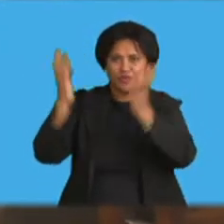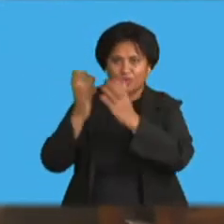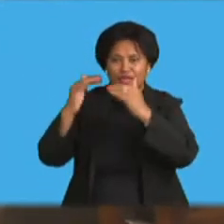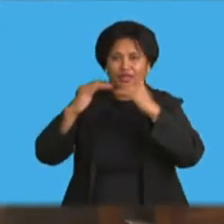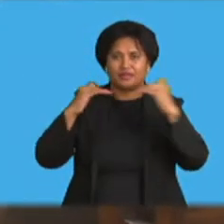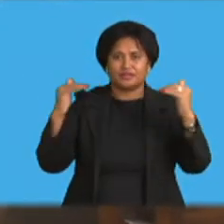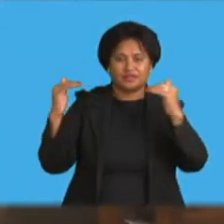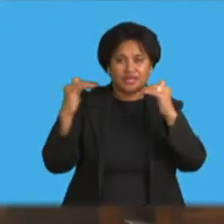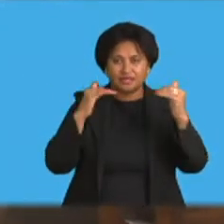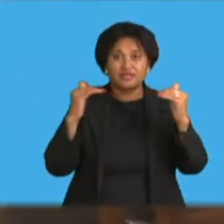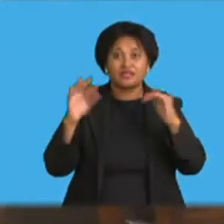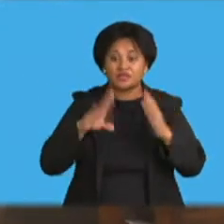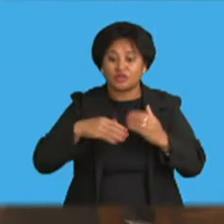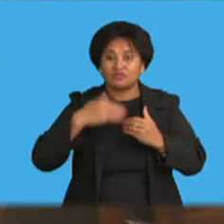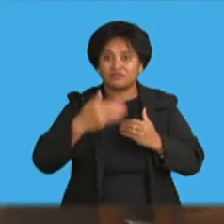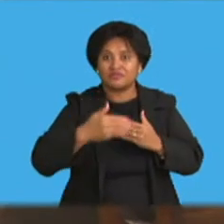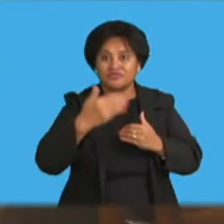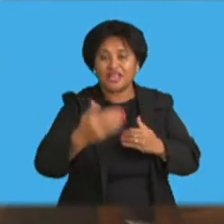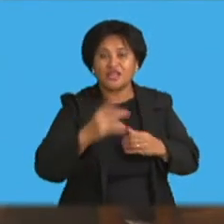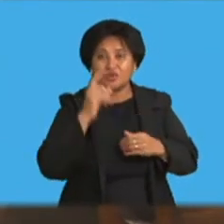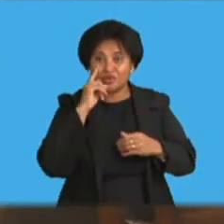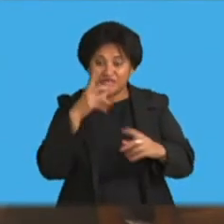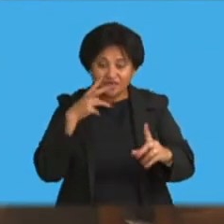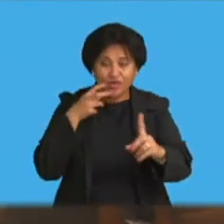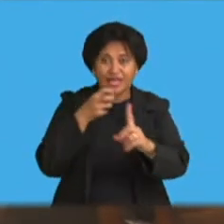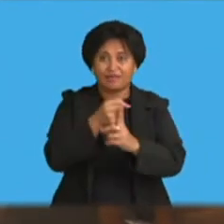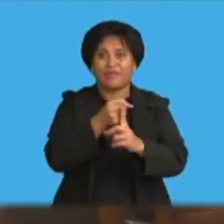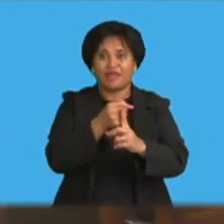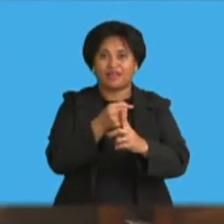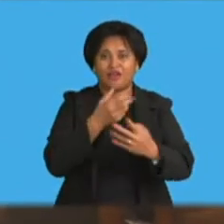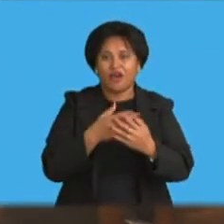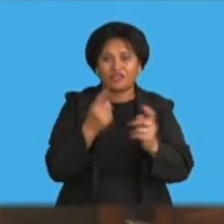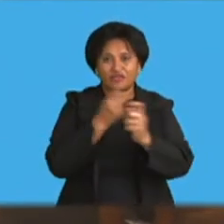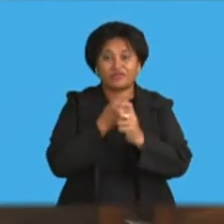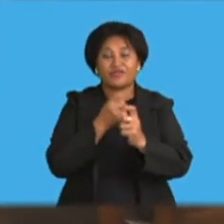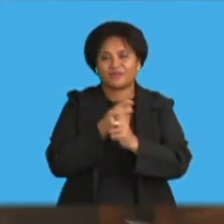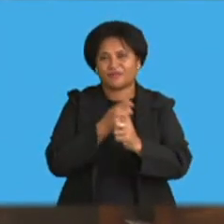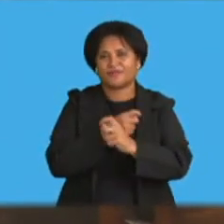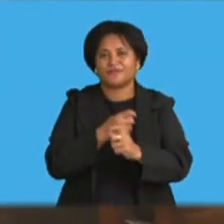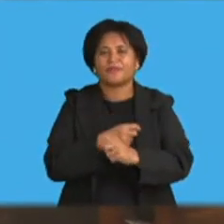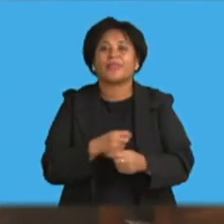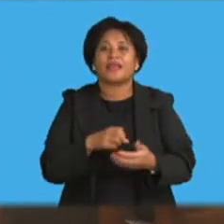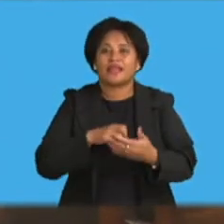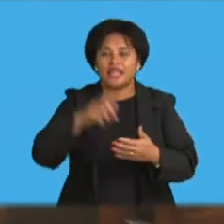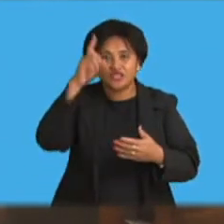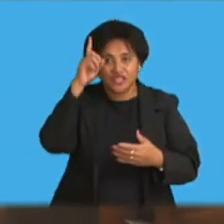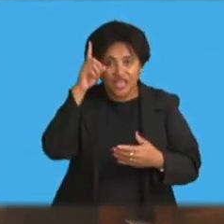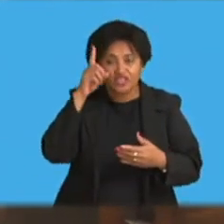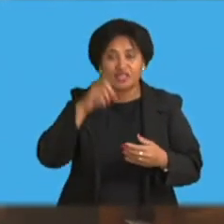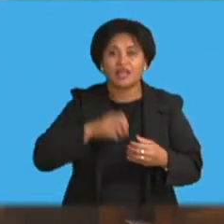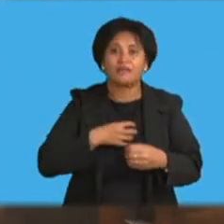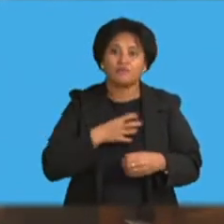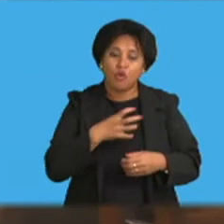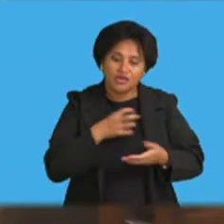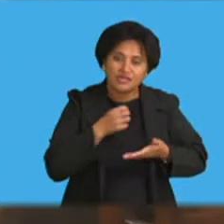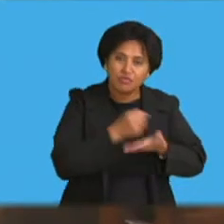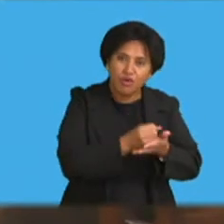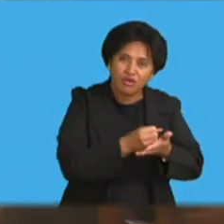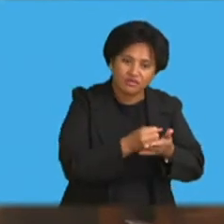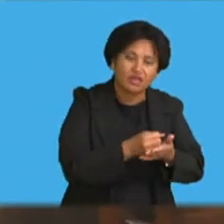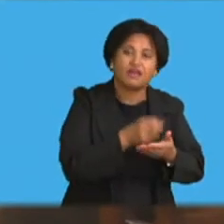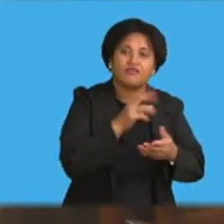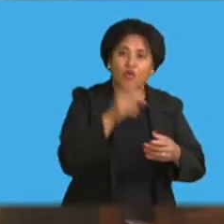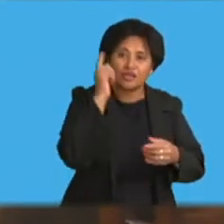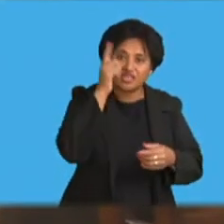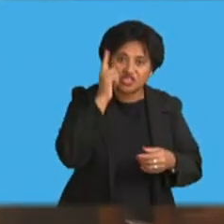few months, we're going to see real impacts from our reform program in education, along with our development partnerships in the form of more support to our teachers,